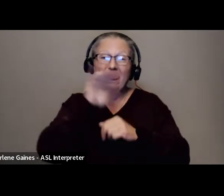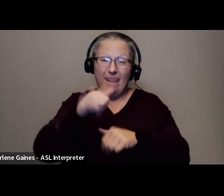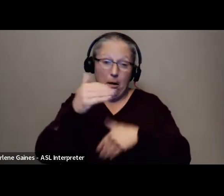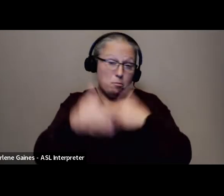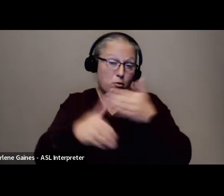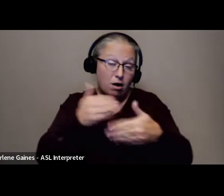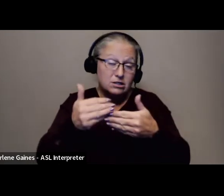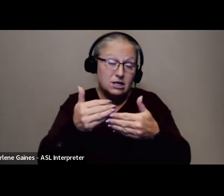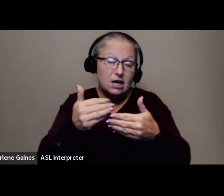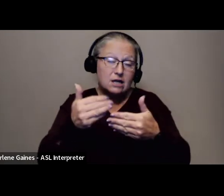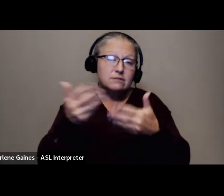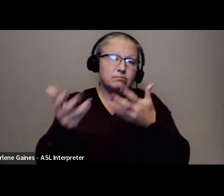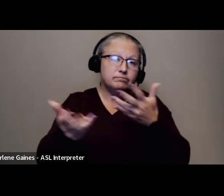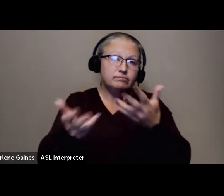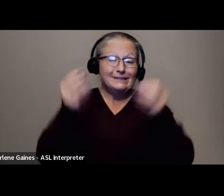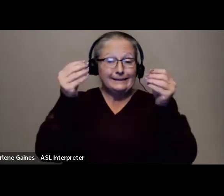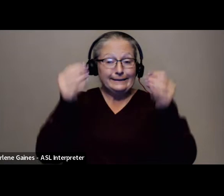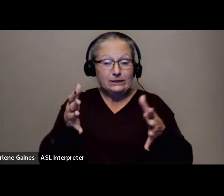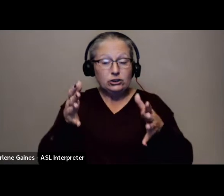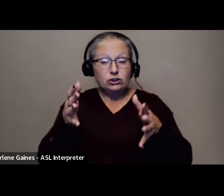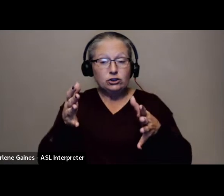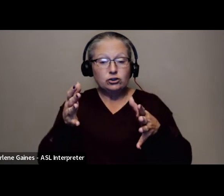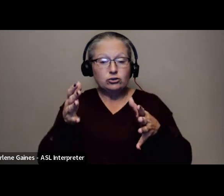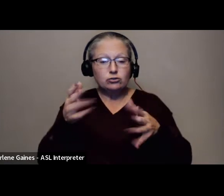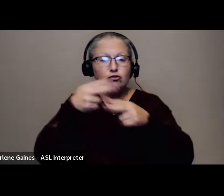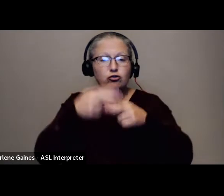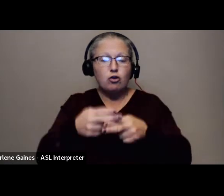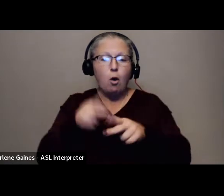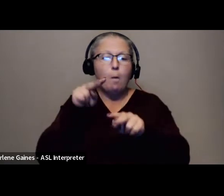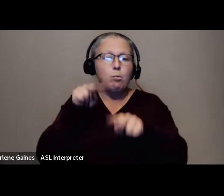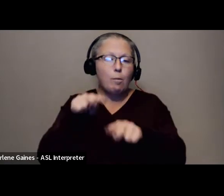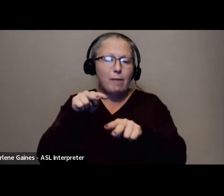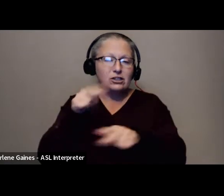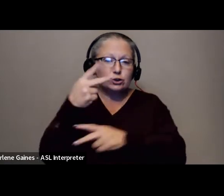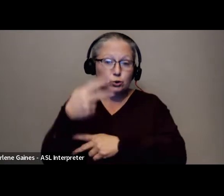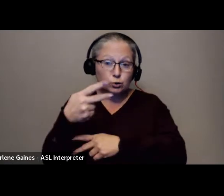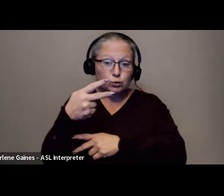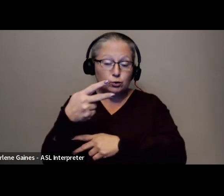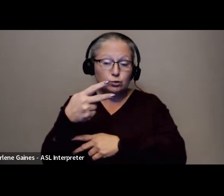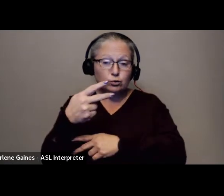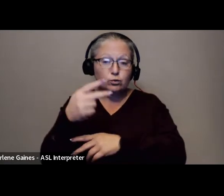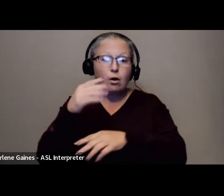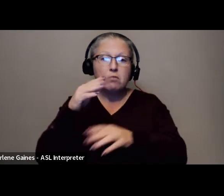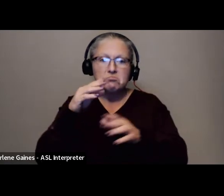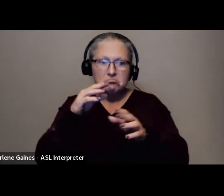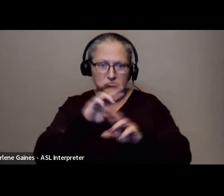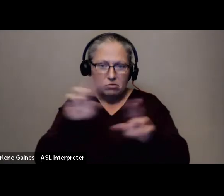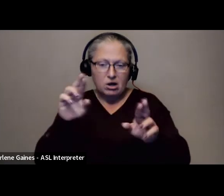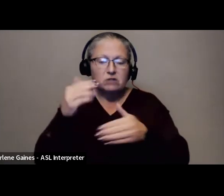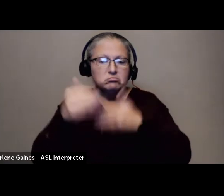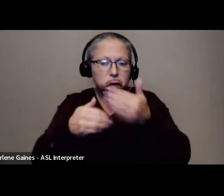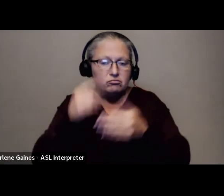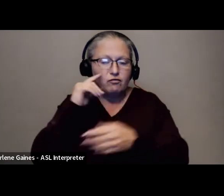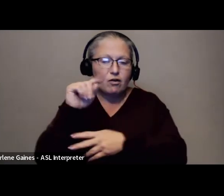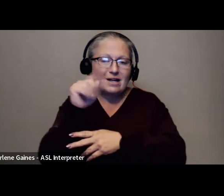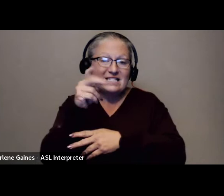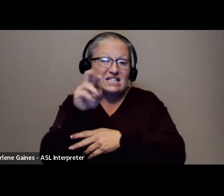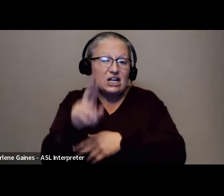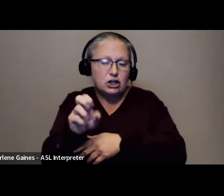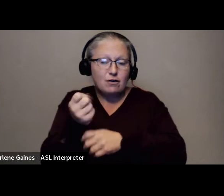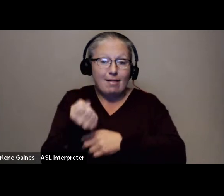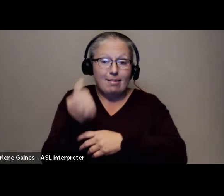process, when teachers are at what's called probationary 2 and are on track for tenureship, last